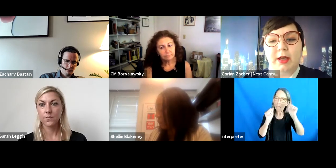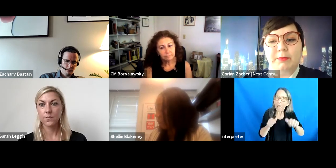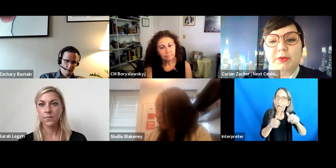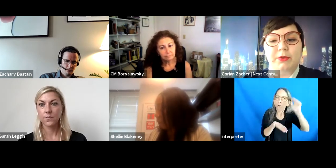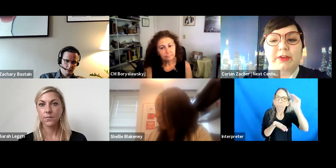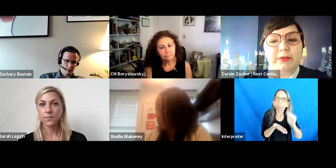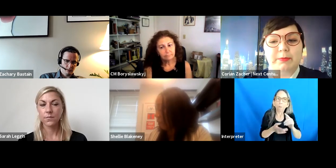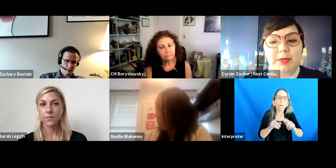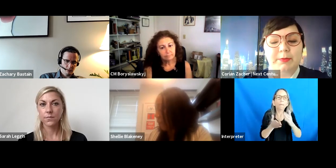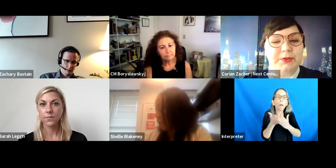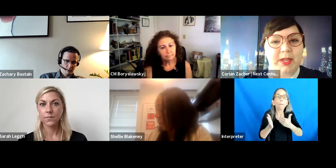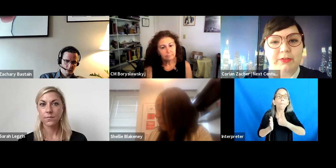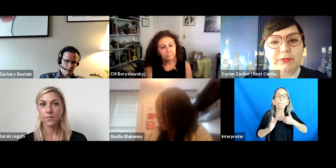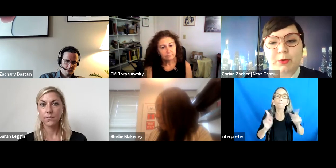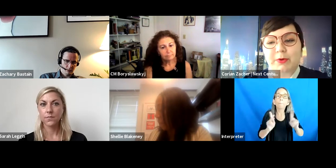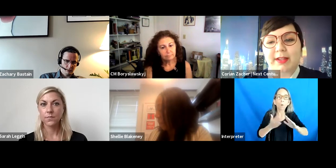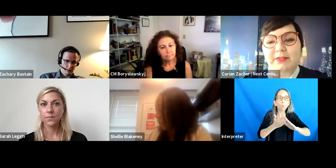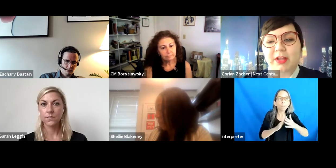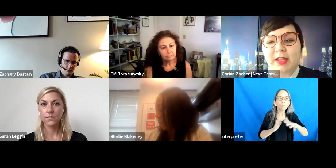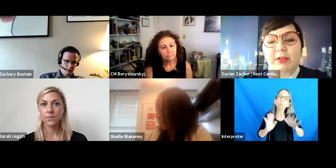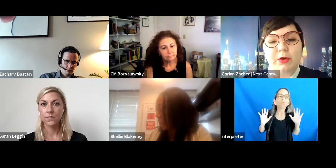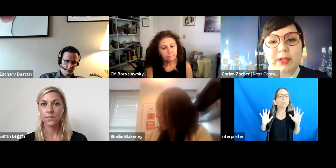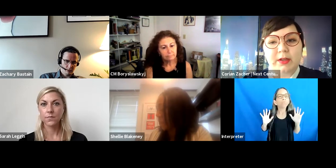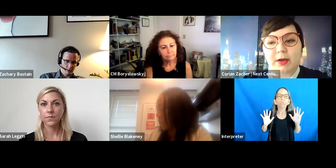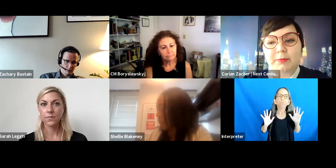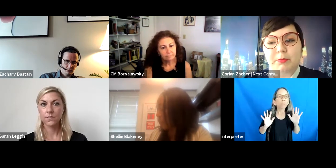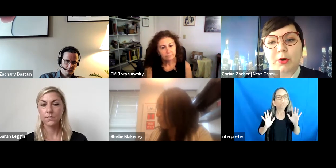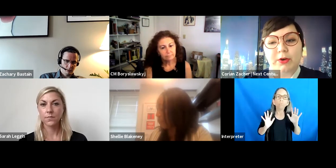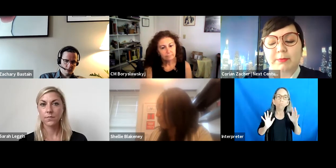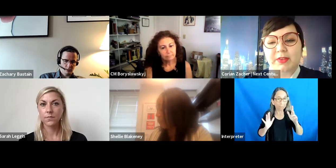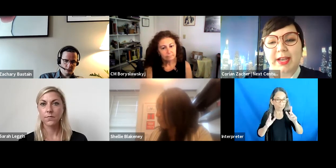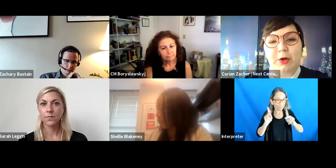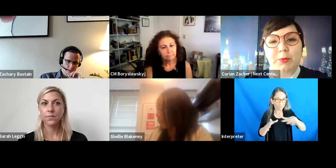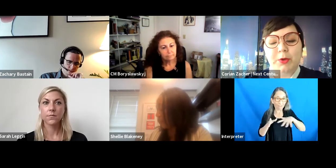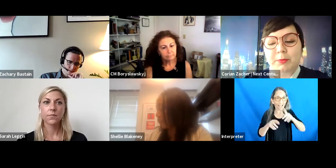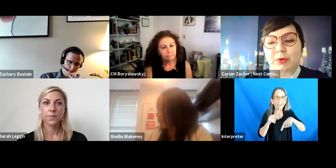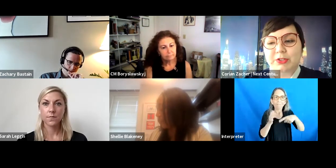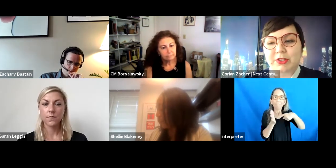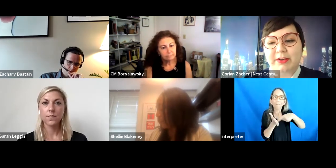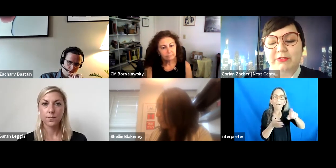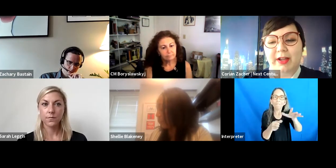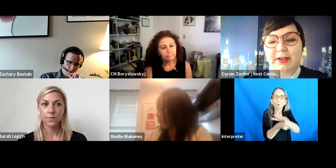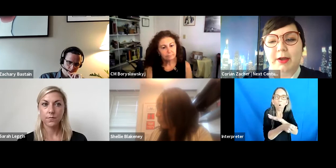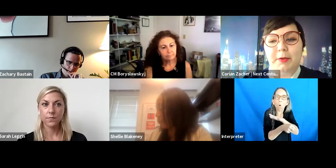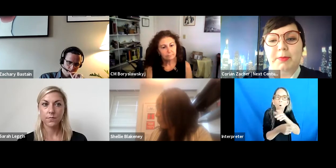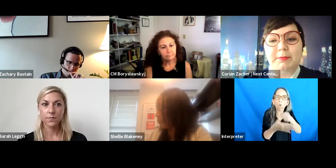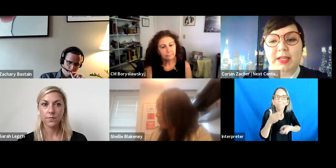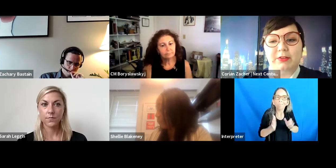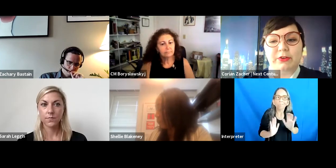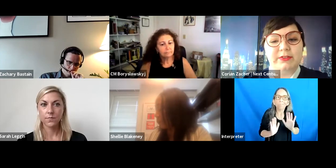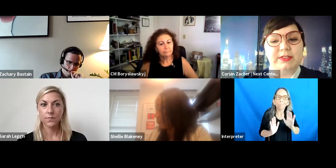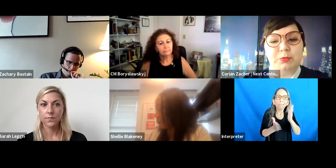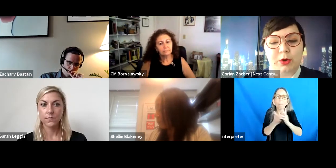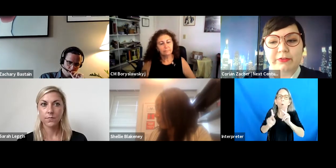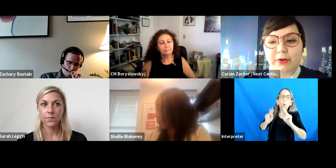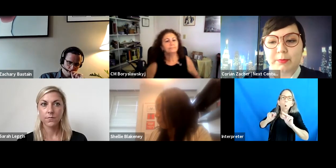community that will never be able to pay the full price, and low income programs can help bridge that divide by